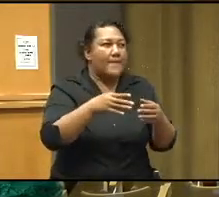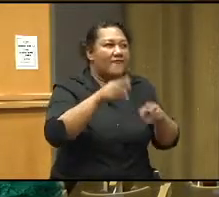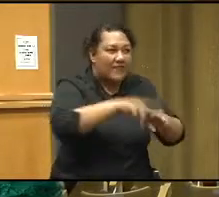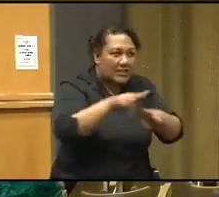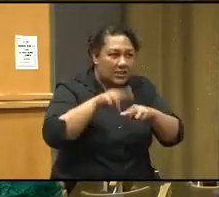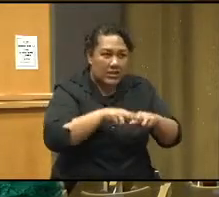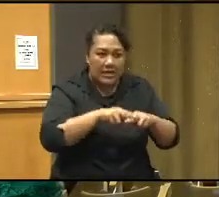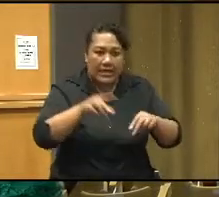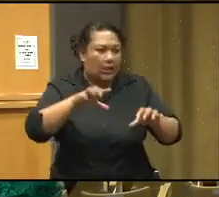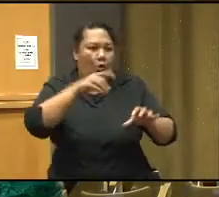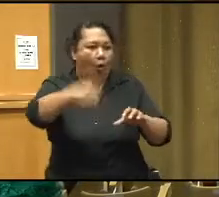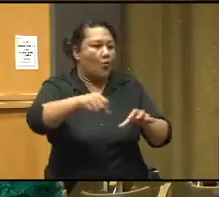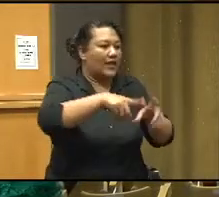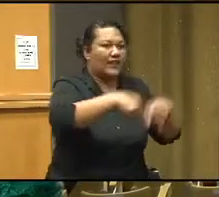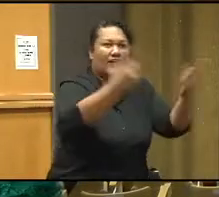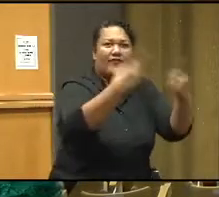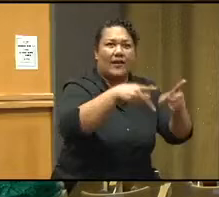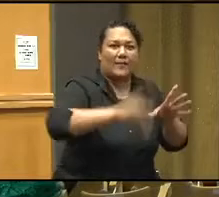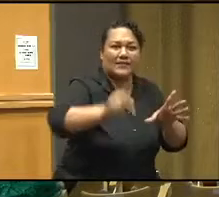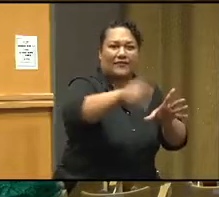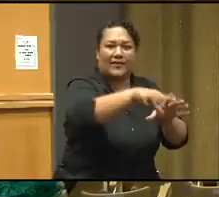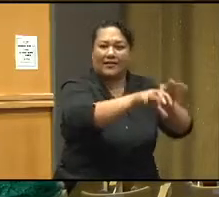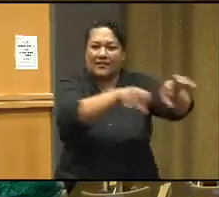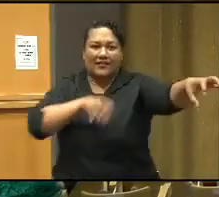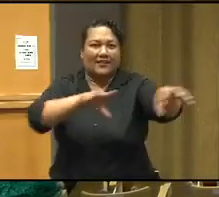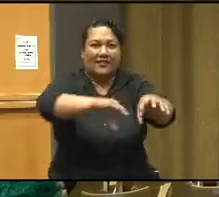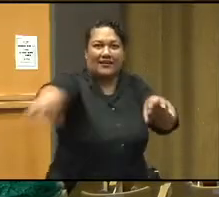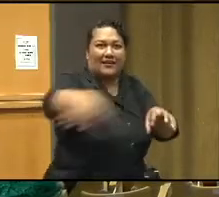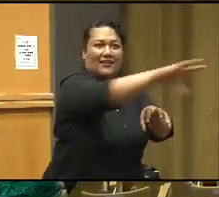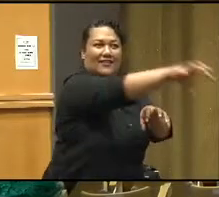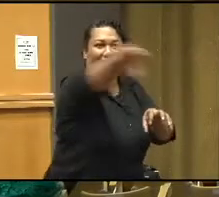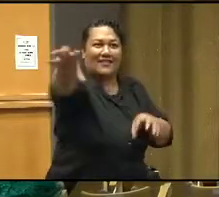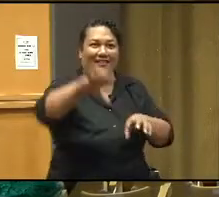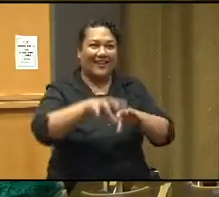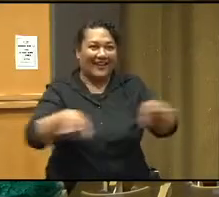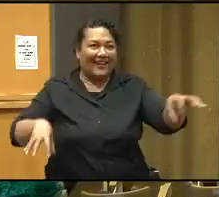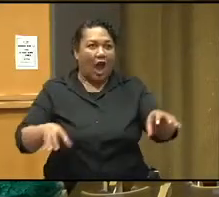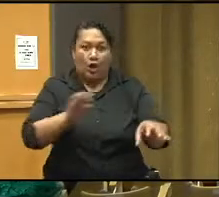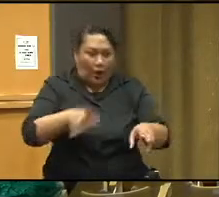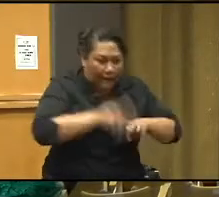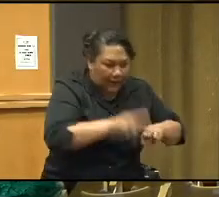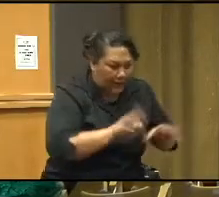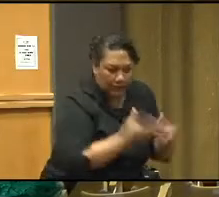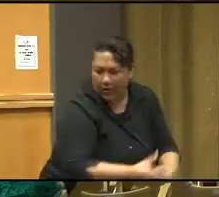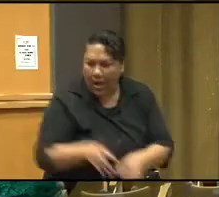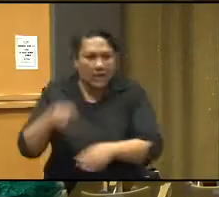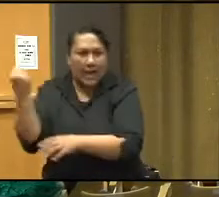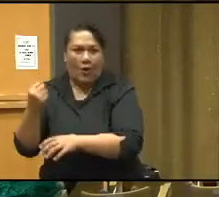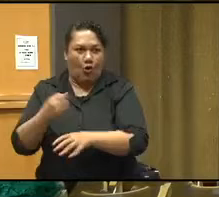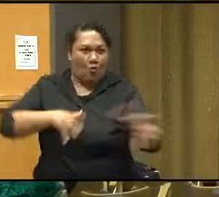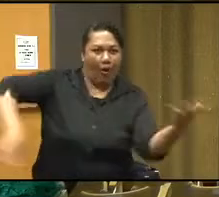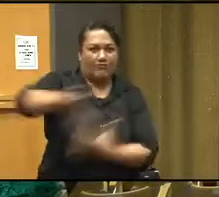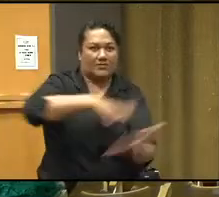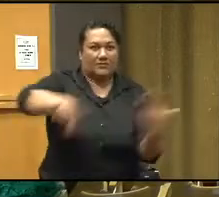not good group, get somebody from the other Pacific Islands, gender distribution. So the people have different views of that. And I